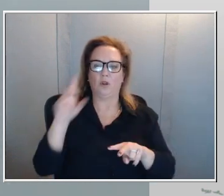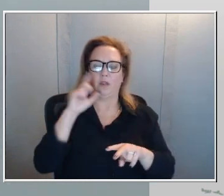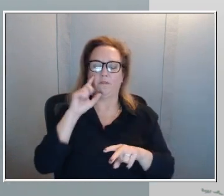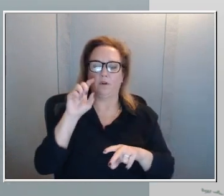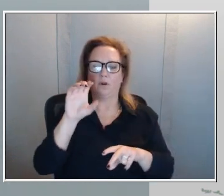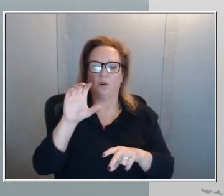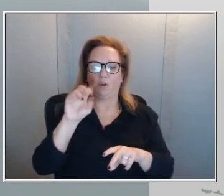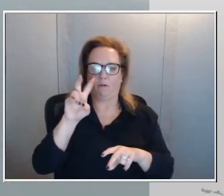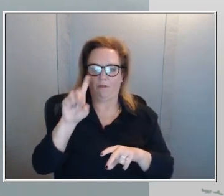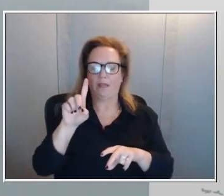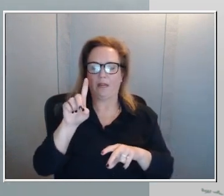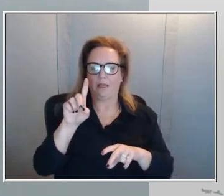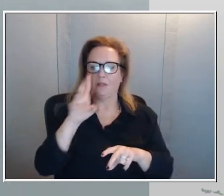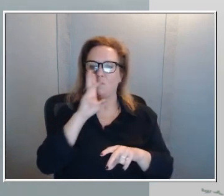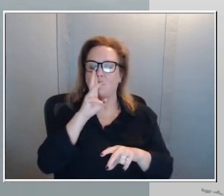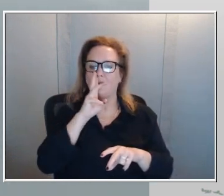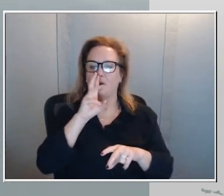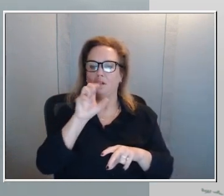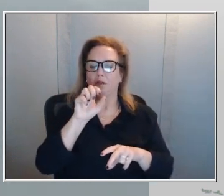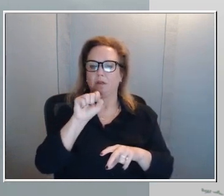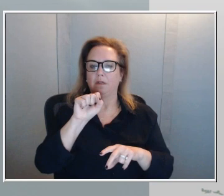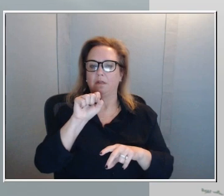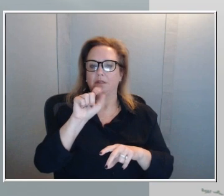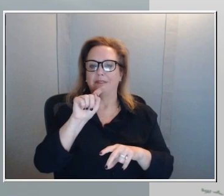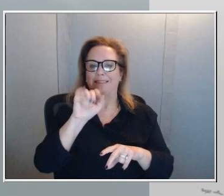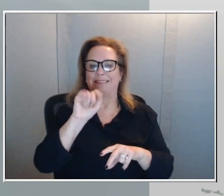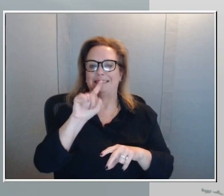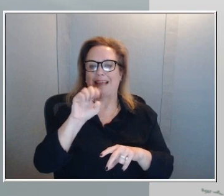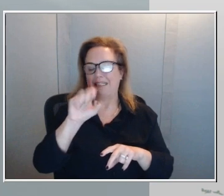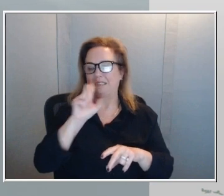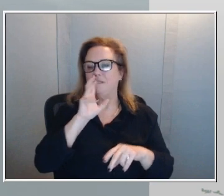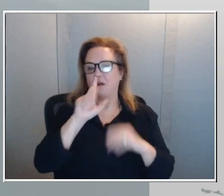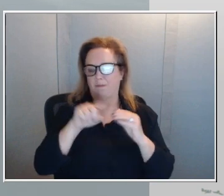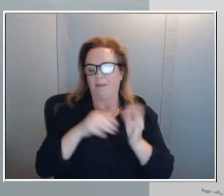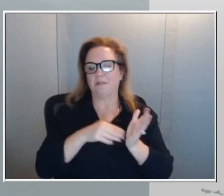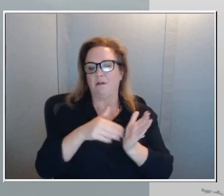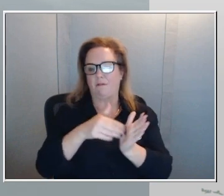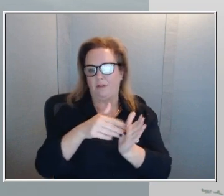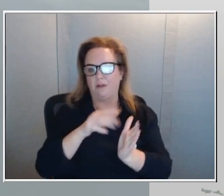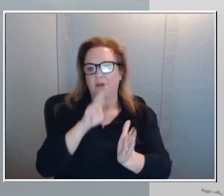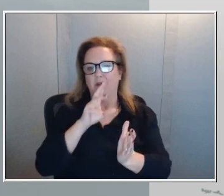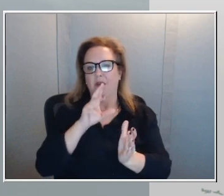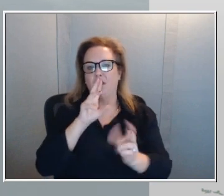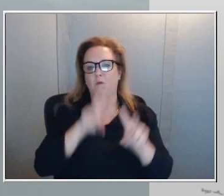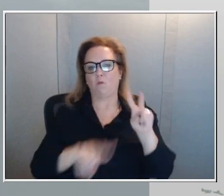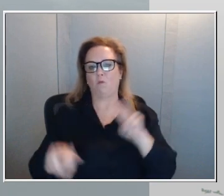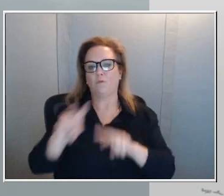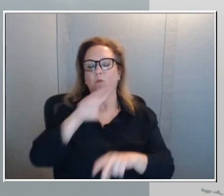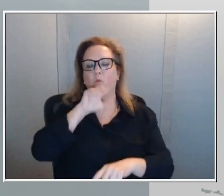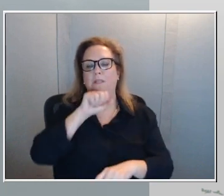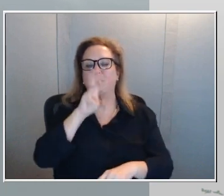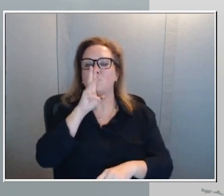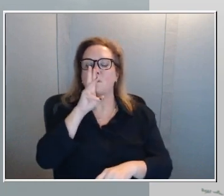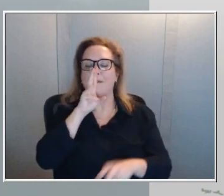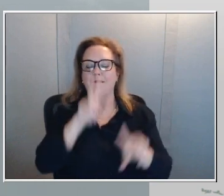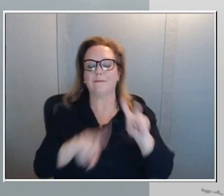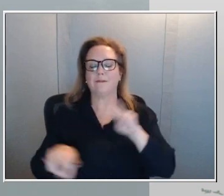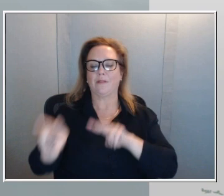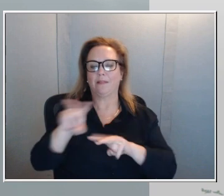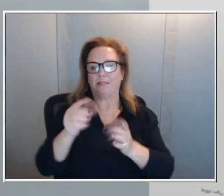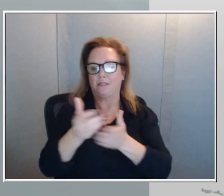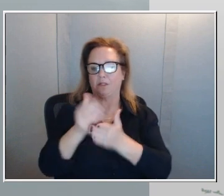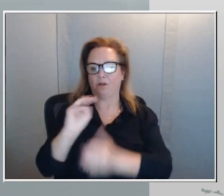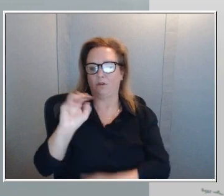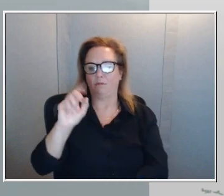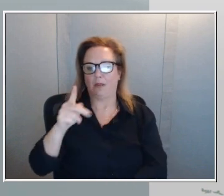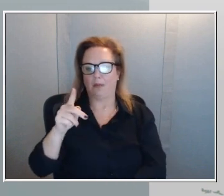SARS-CoV-2 in this. And we know Dr. Stites has frequently talked about this and has talked about wastewater surveillance for quite some time. So this is a new map. The